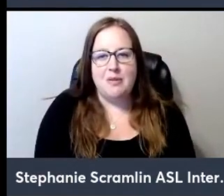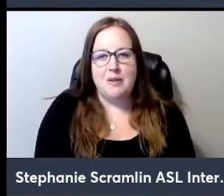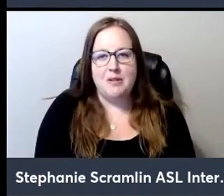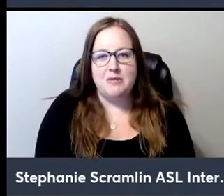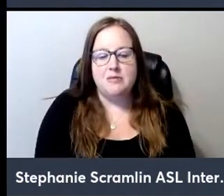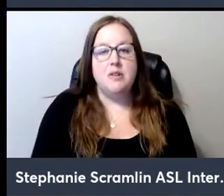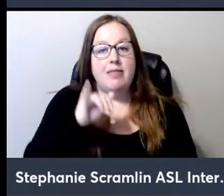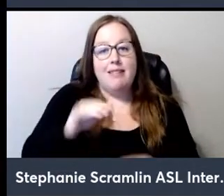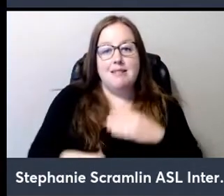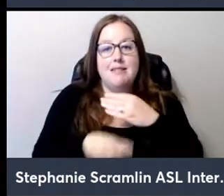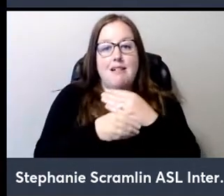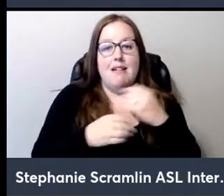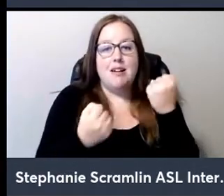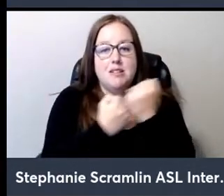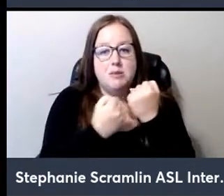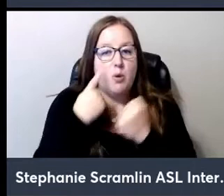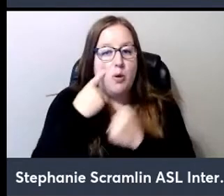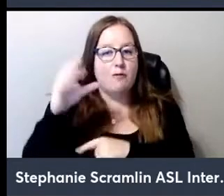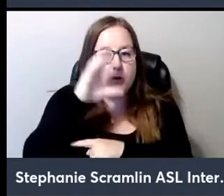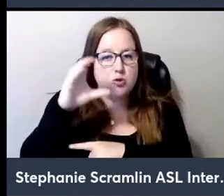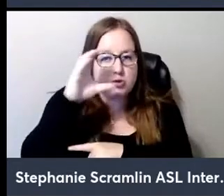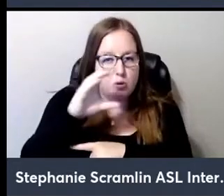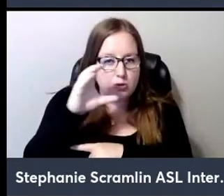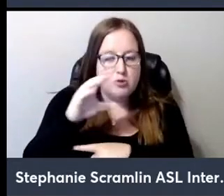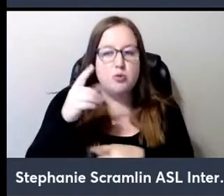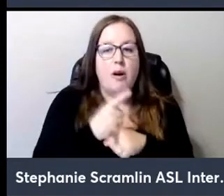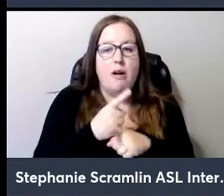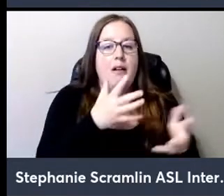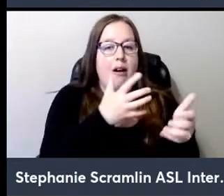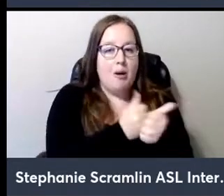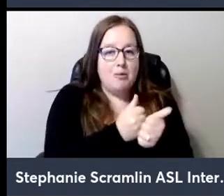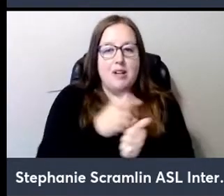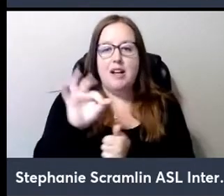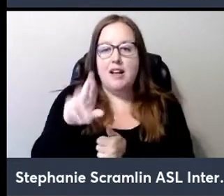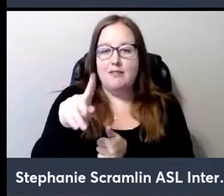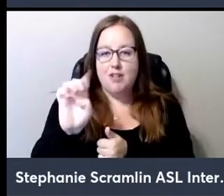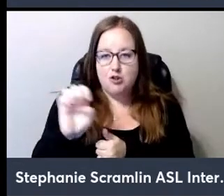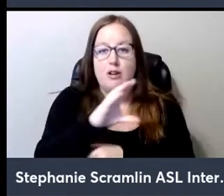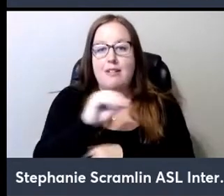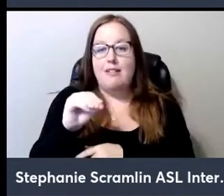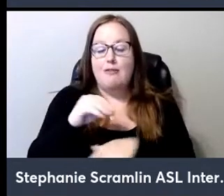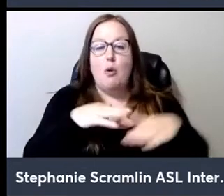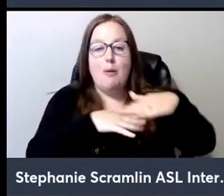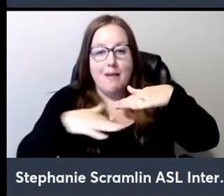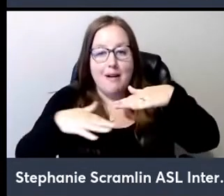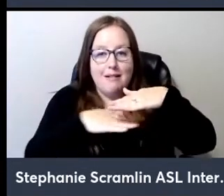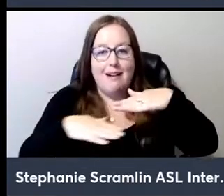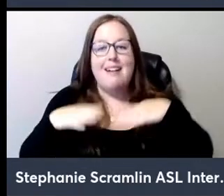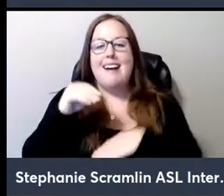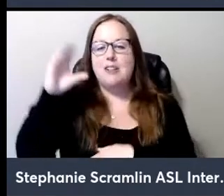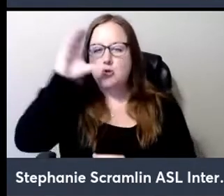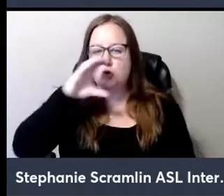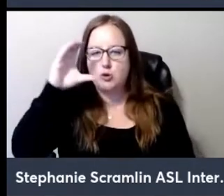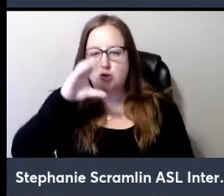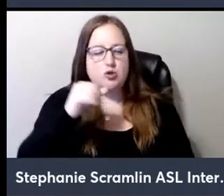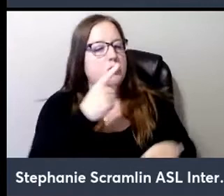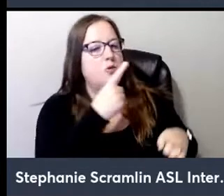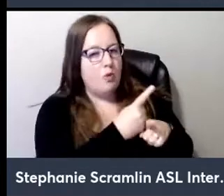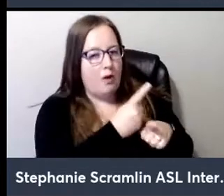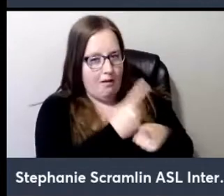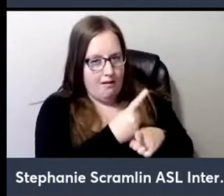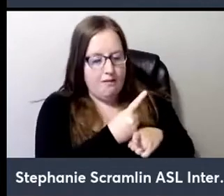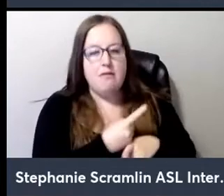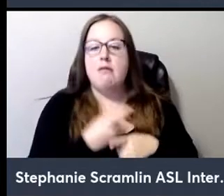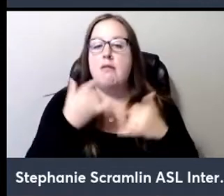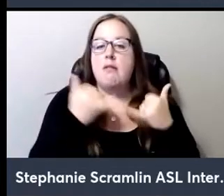Um, adding support for search as well. Is that right? So updating feature for metadata and search. Correct, right. So now if we go back into